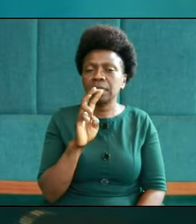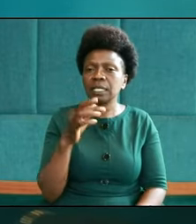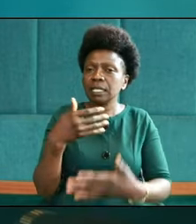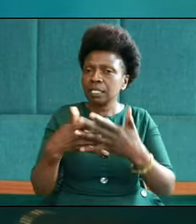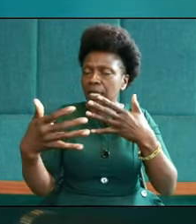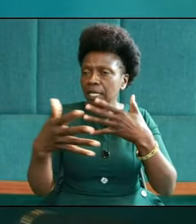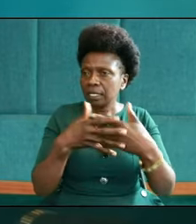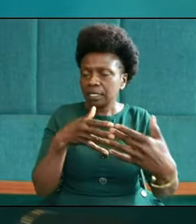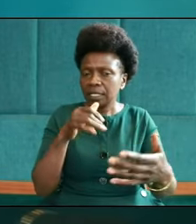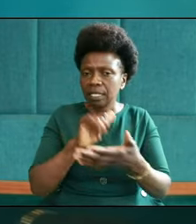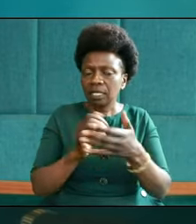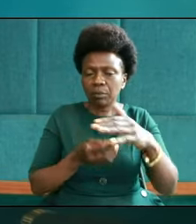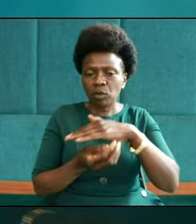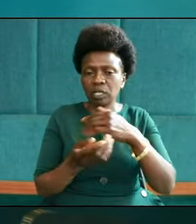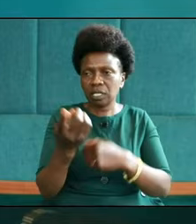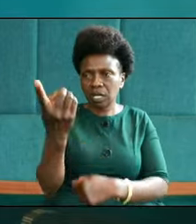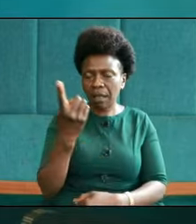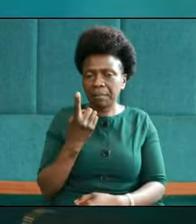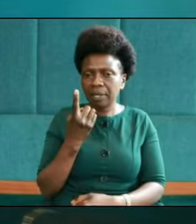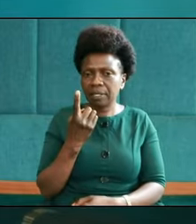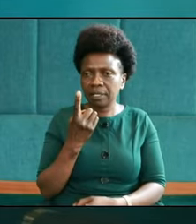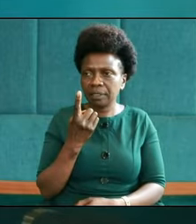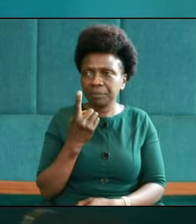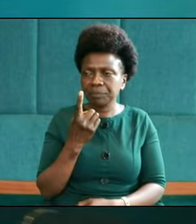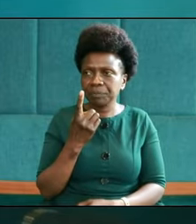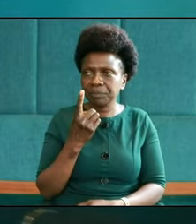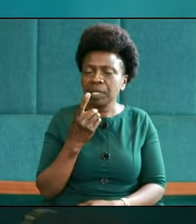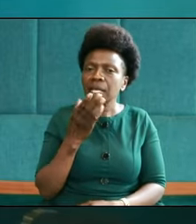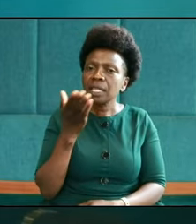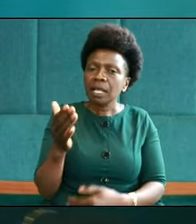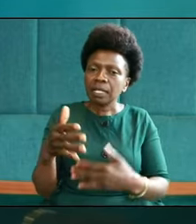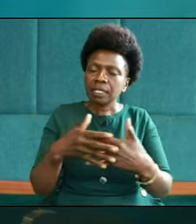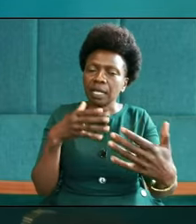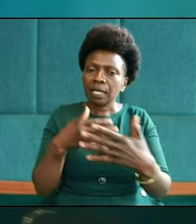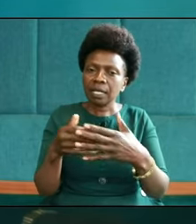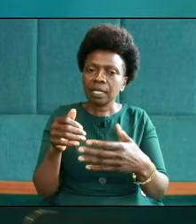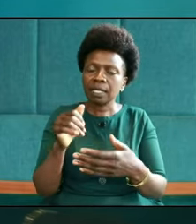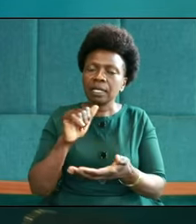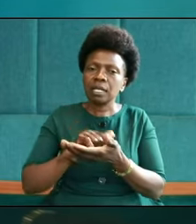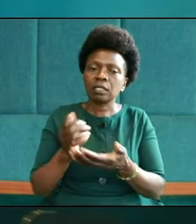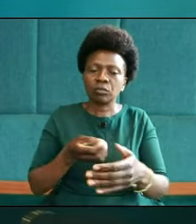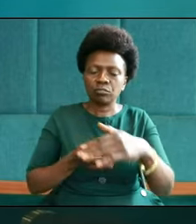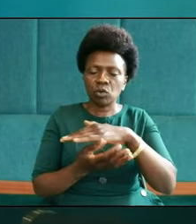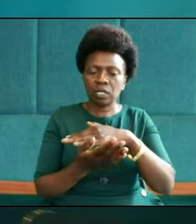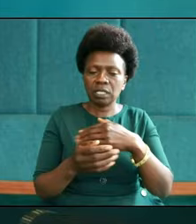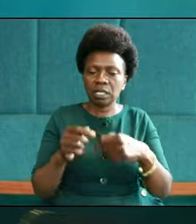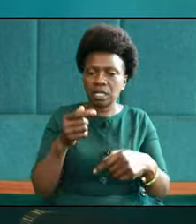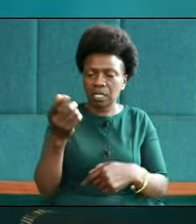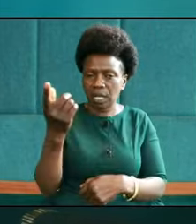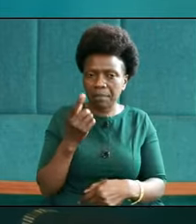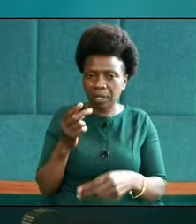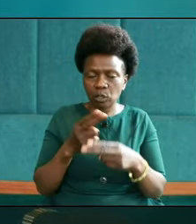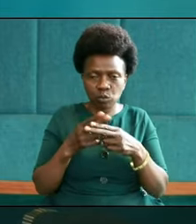that morning is coming. It has been dark, but there are signs that morning is coming. Soon